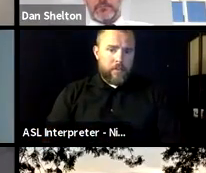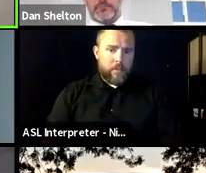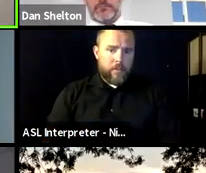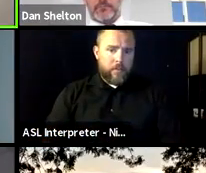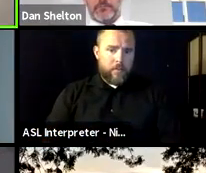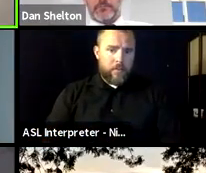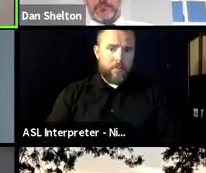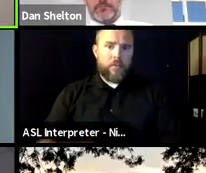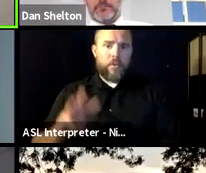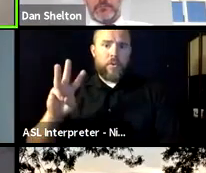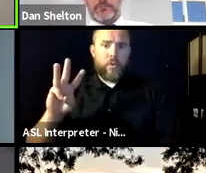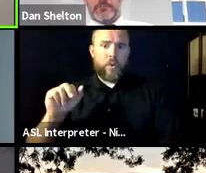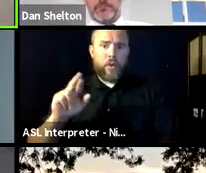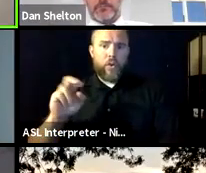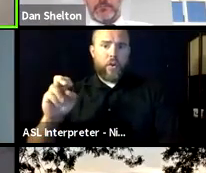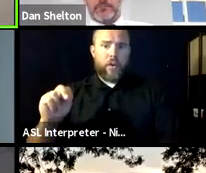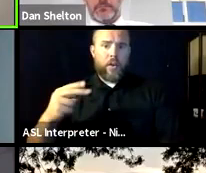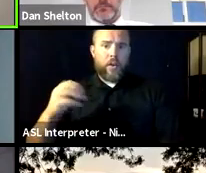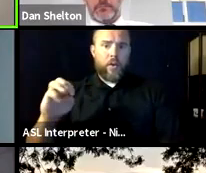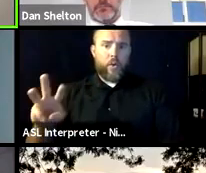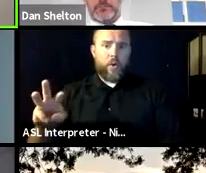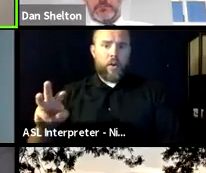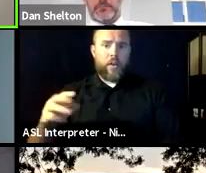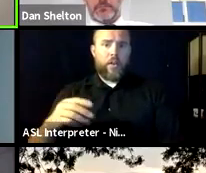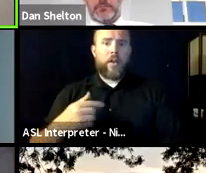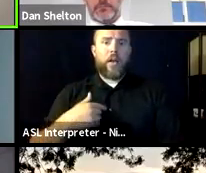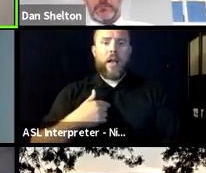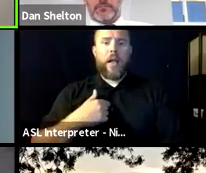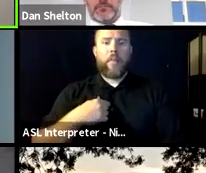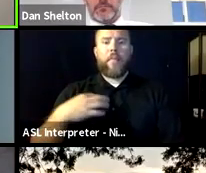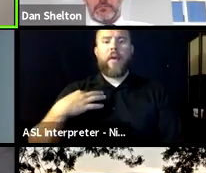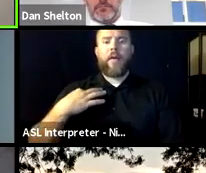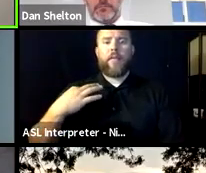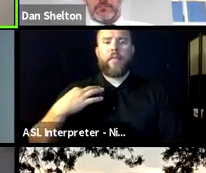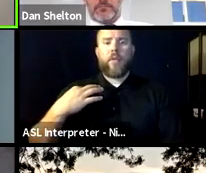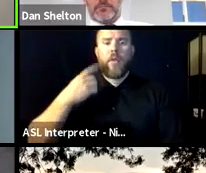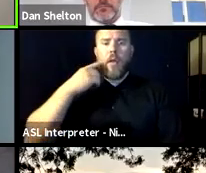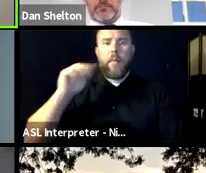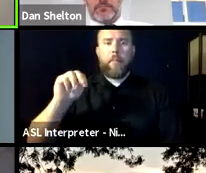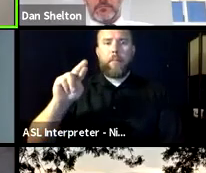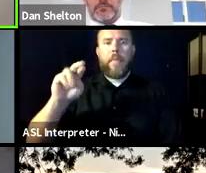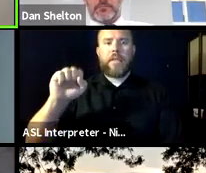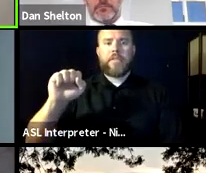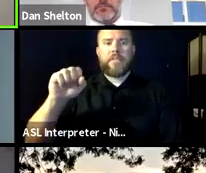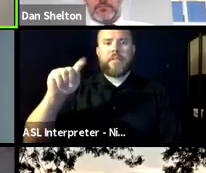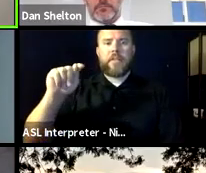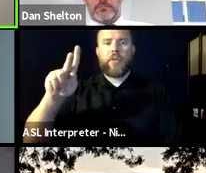This is Warren Howell. I nominate Ms. Smith Tucker for that position.